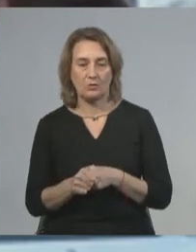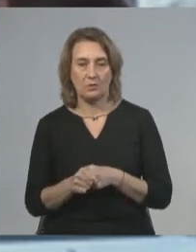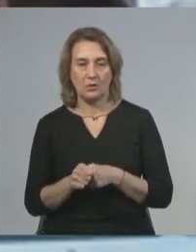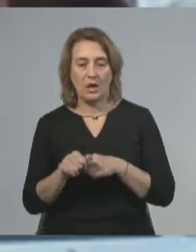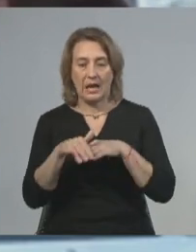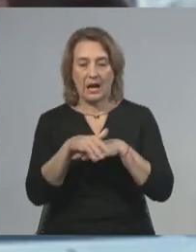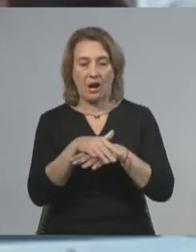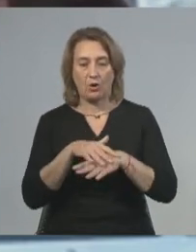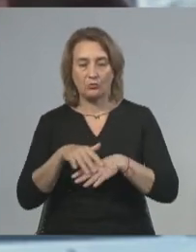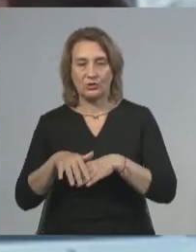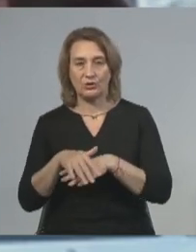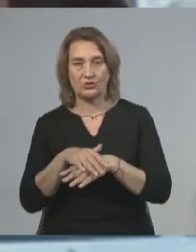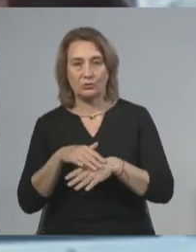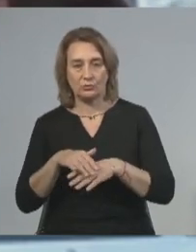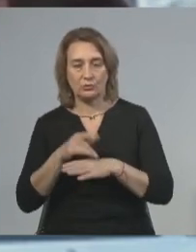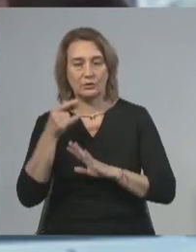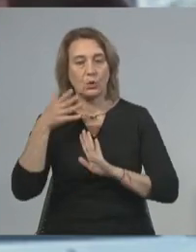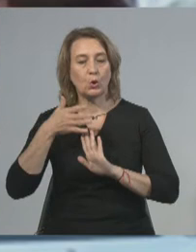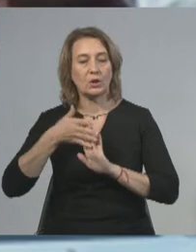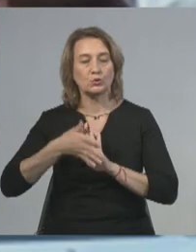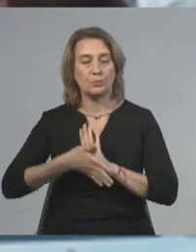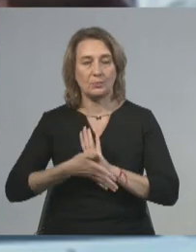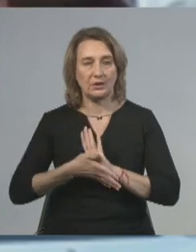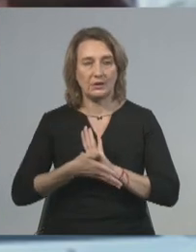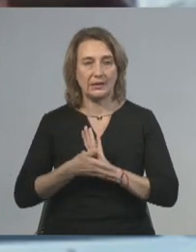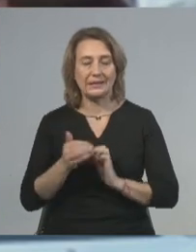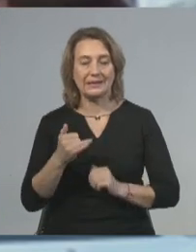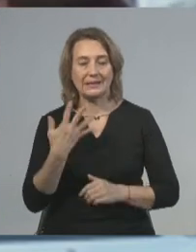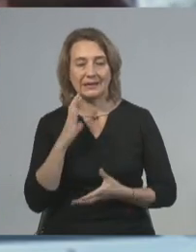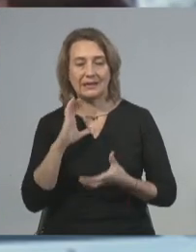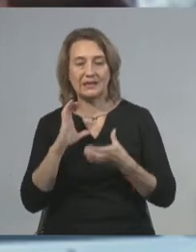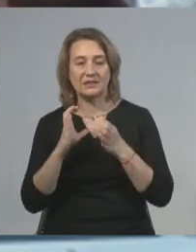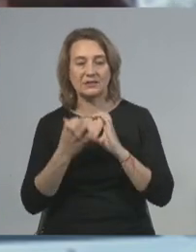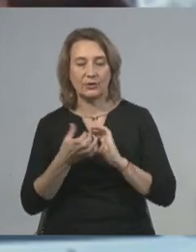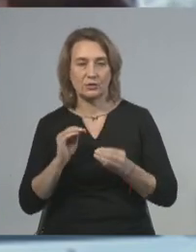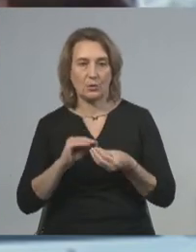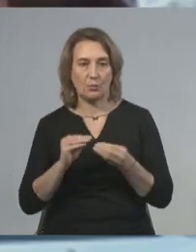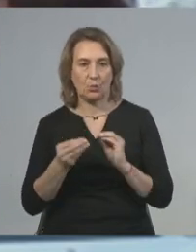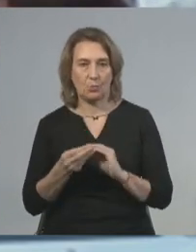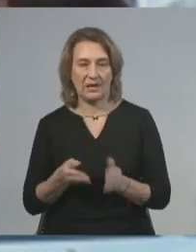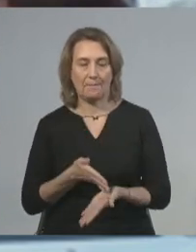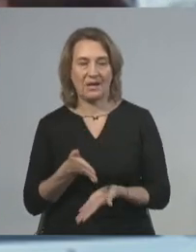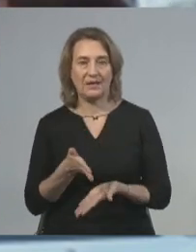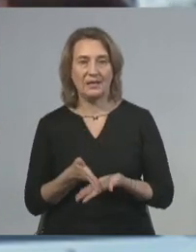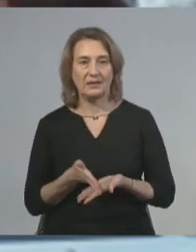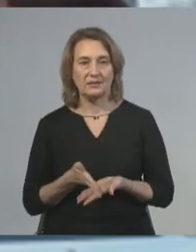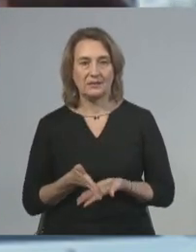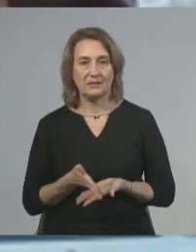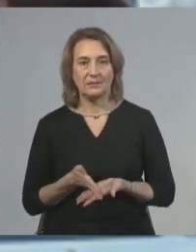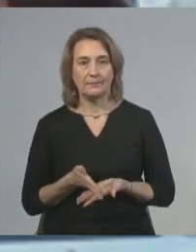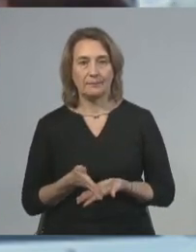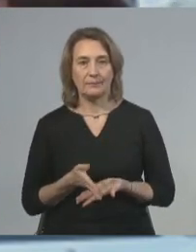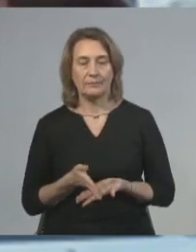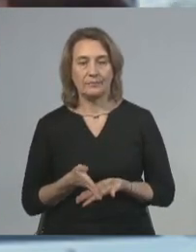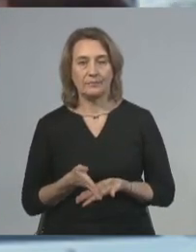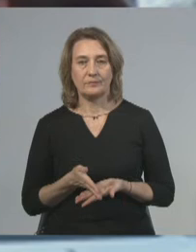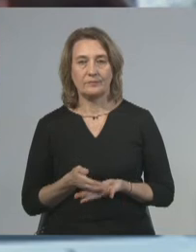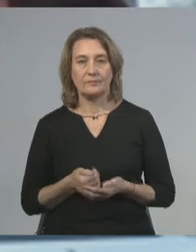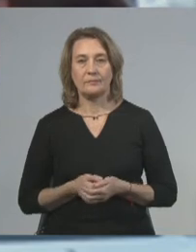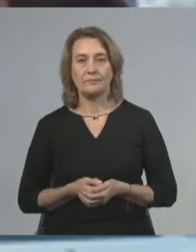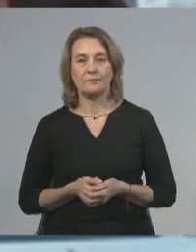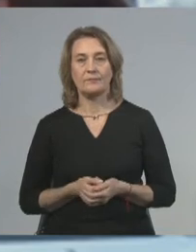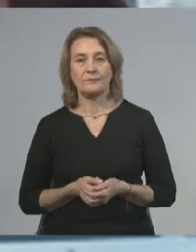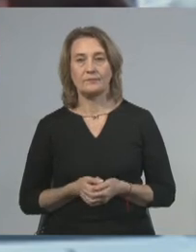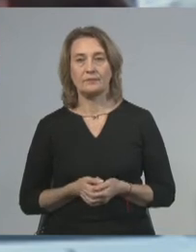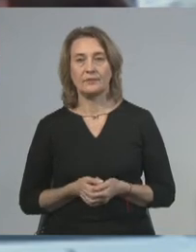this first 24 hours where everything kind of cooled down and uh there weren't so uh everything was the footage and that the